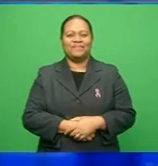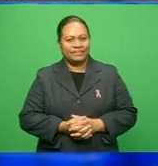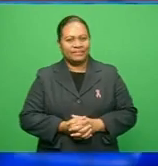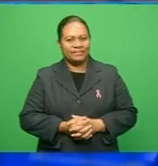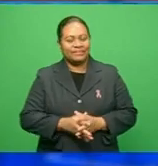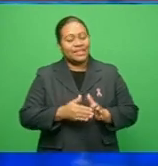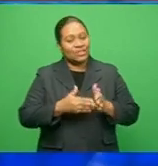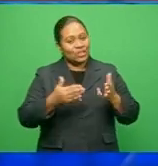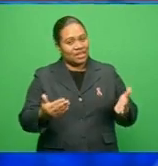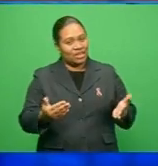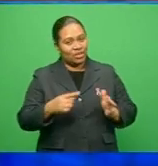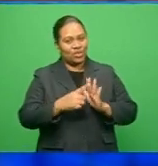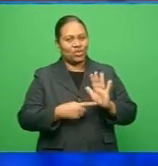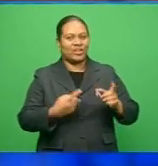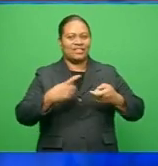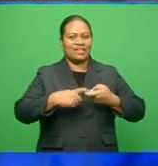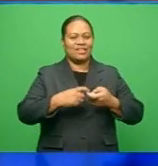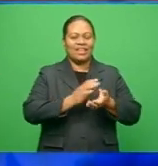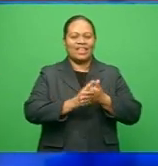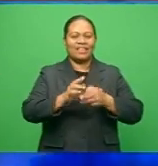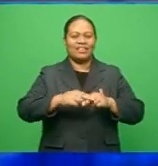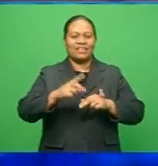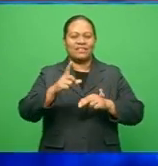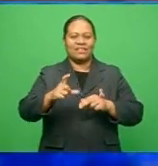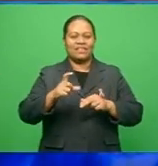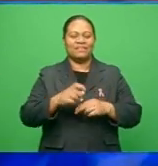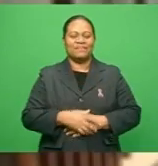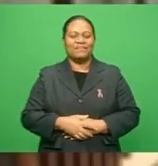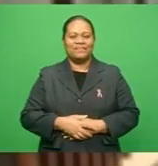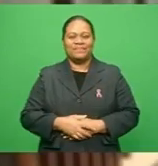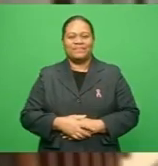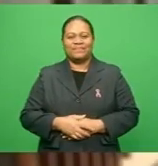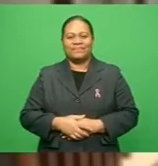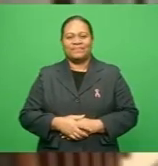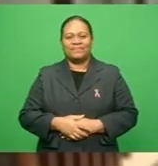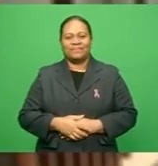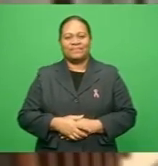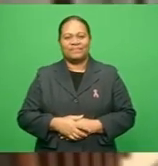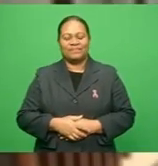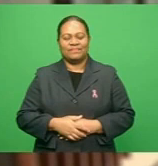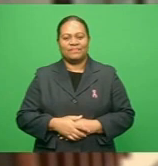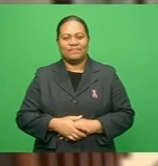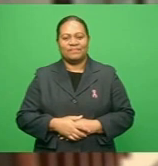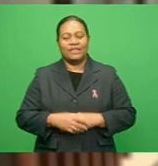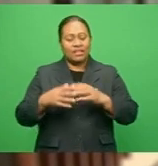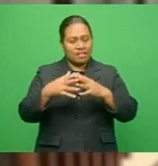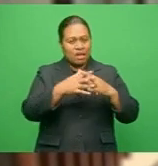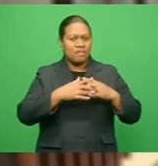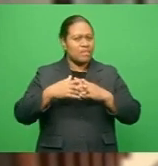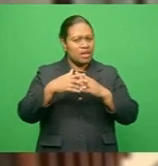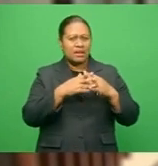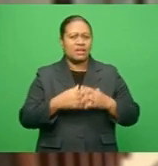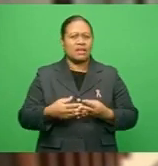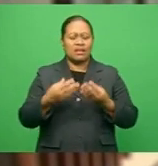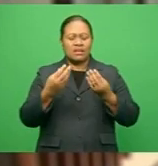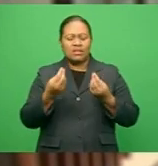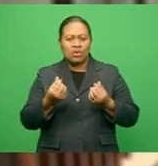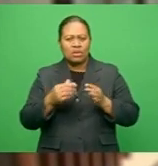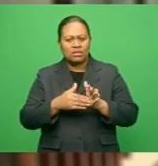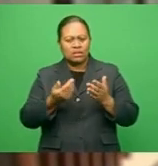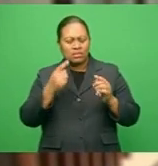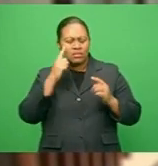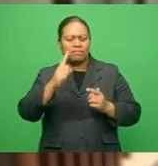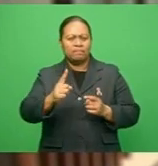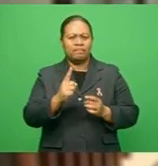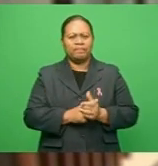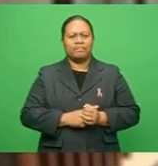We now join Sharon from HFC Bank with the latest from the stock market. The US dollar hit a 1-month low against a basket